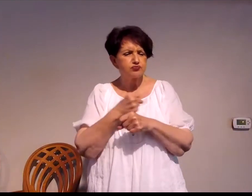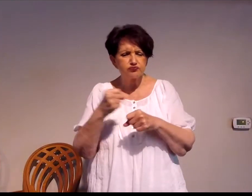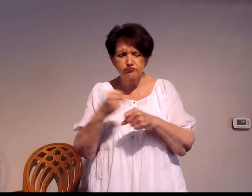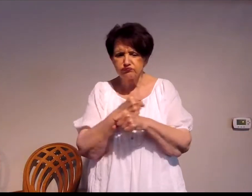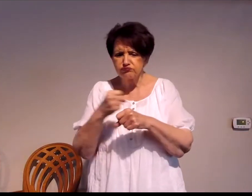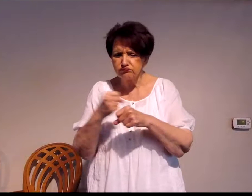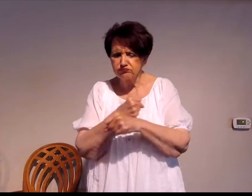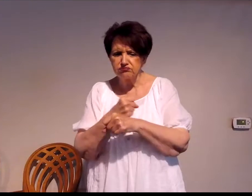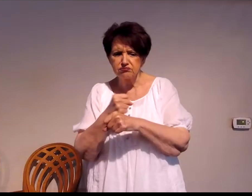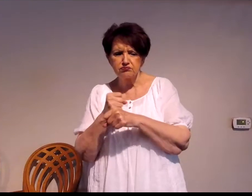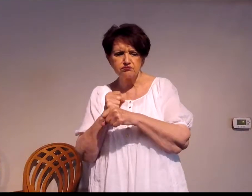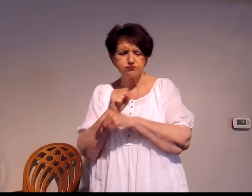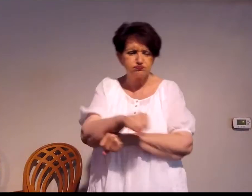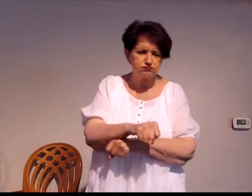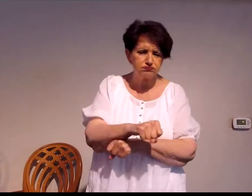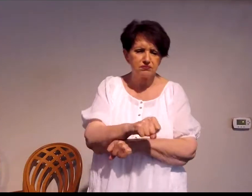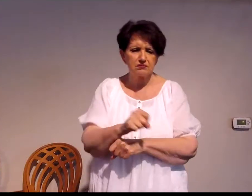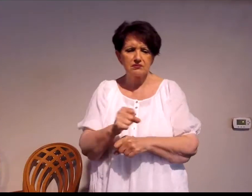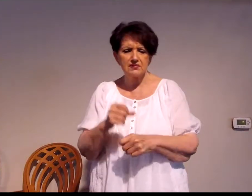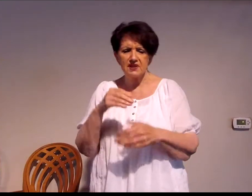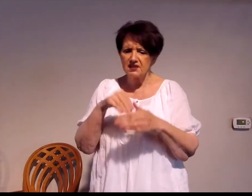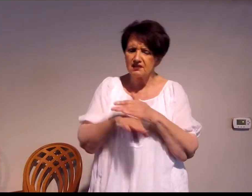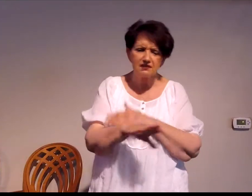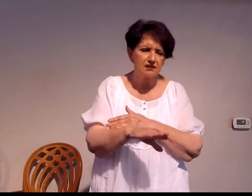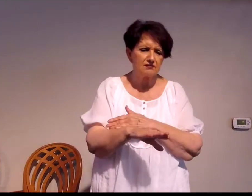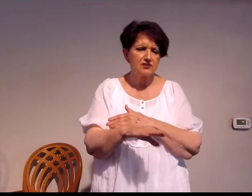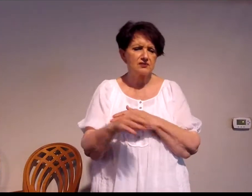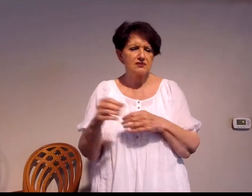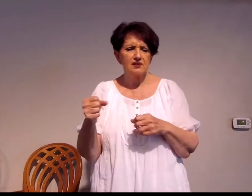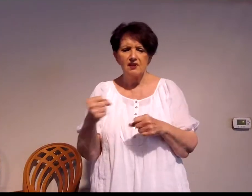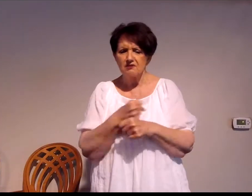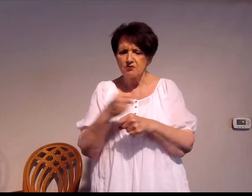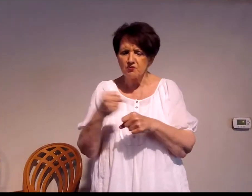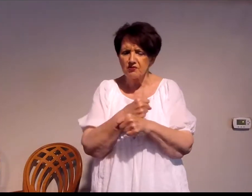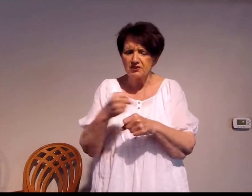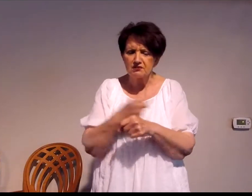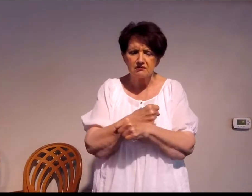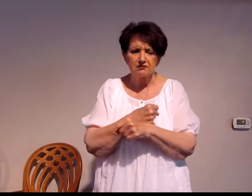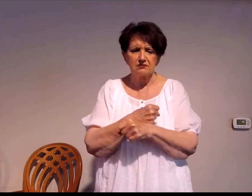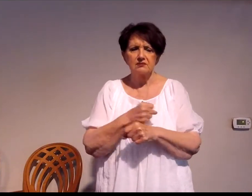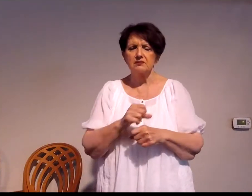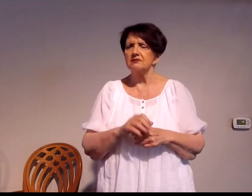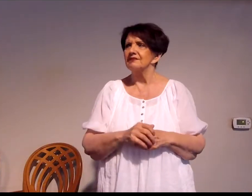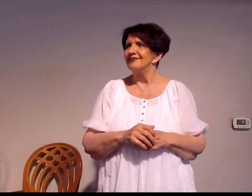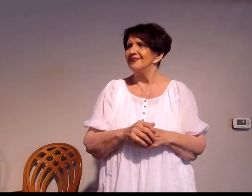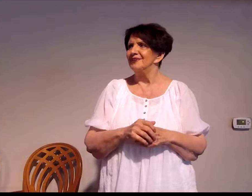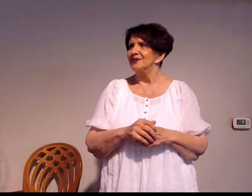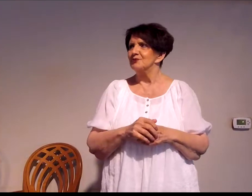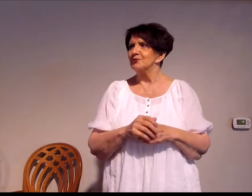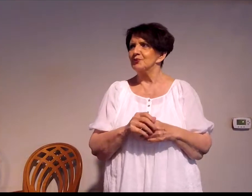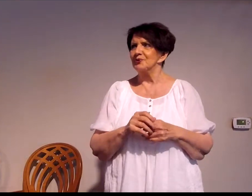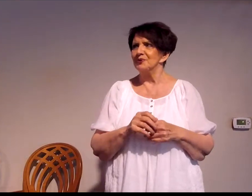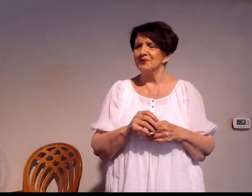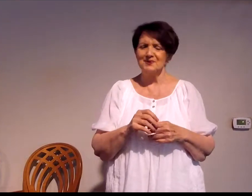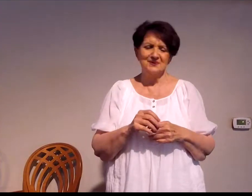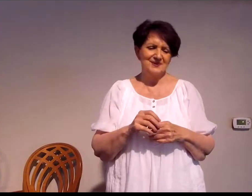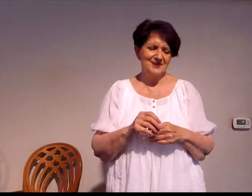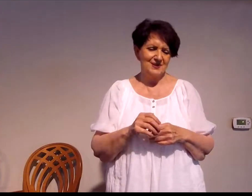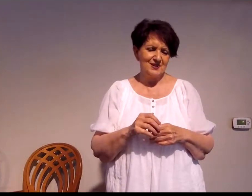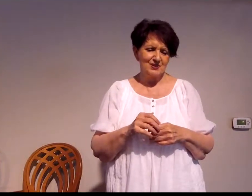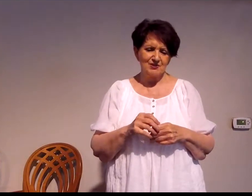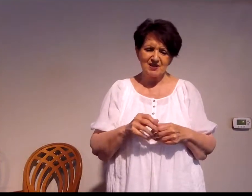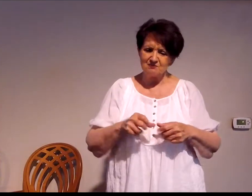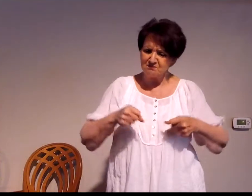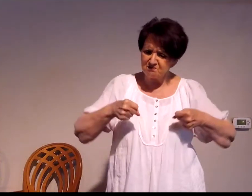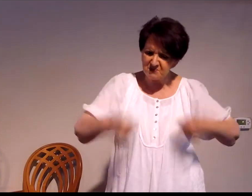have to get in that arena and, like wrestlers. I kept seeing a lot of that when I Googled rumble. Get in that wrestler and pin them